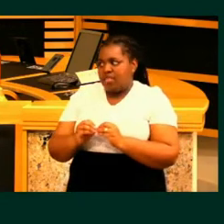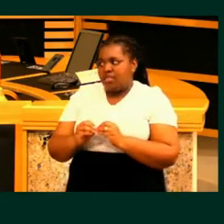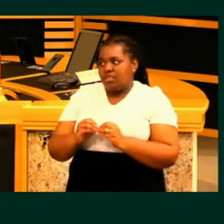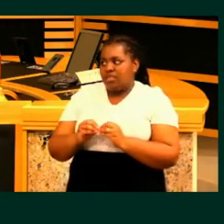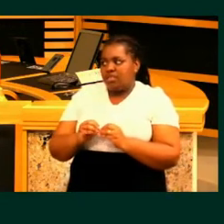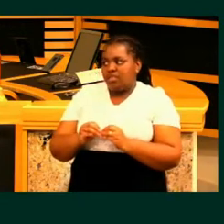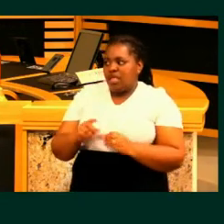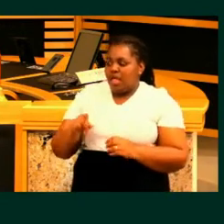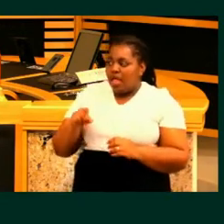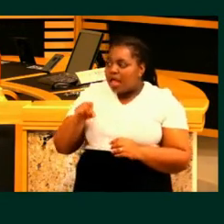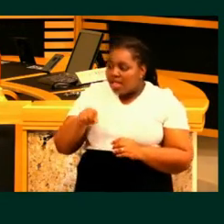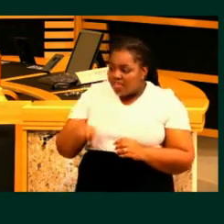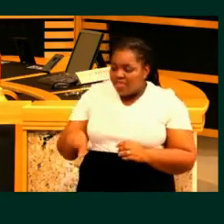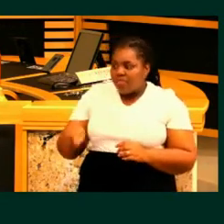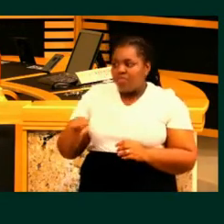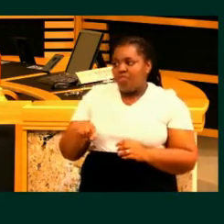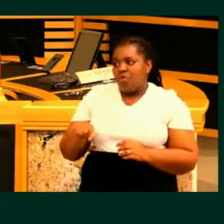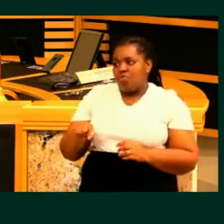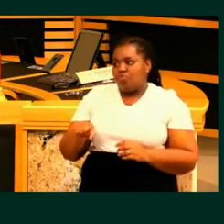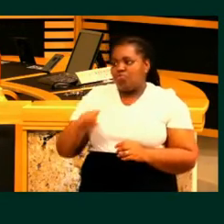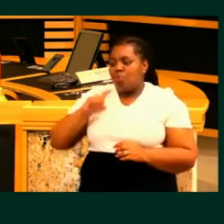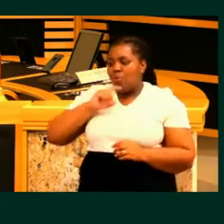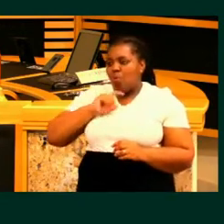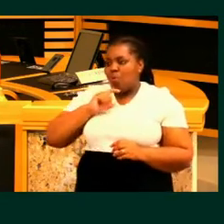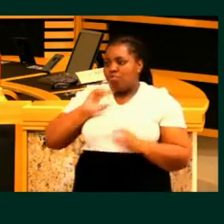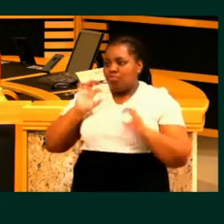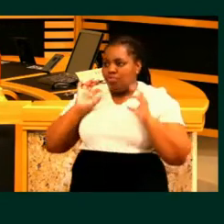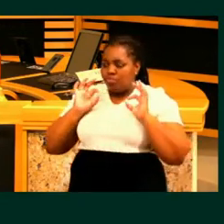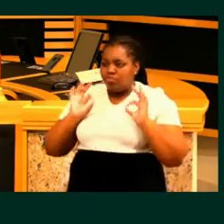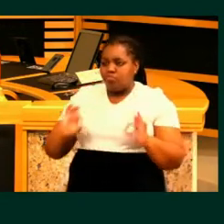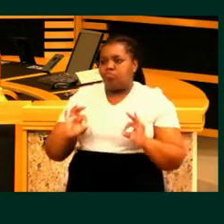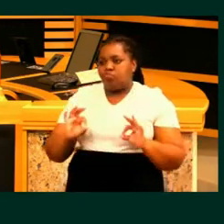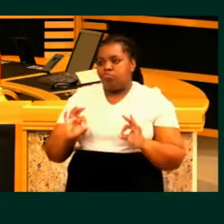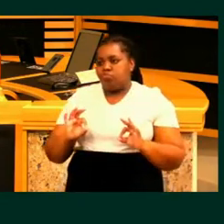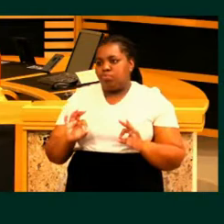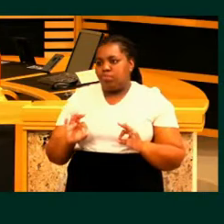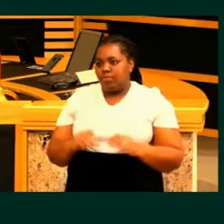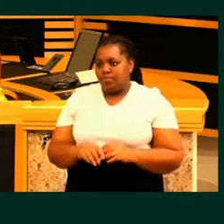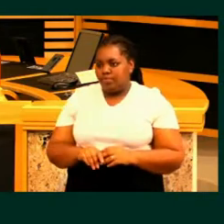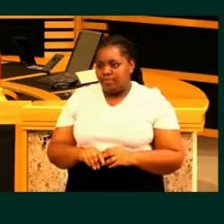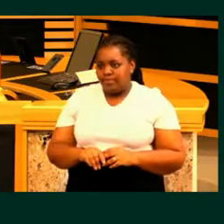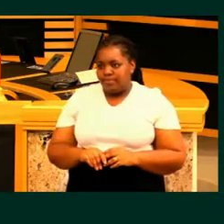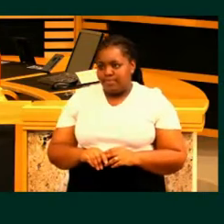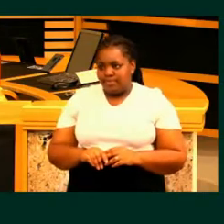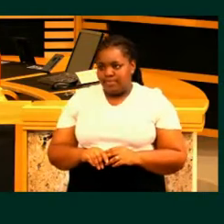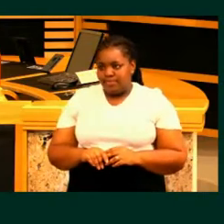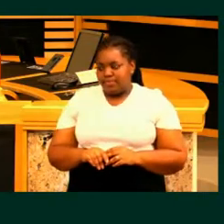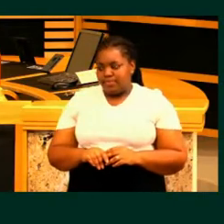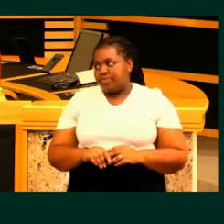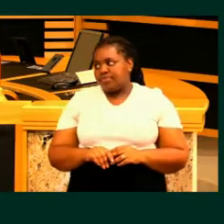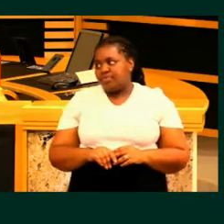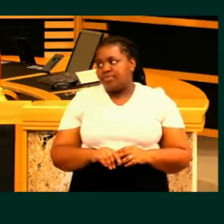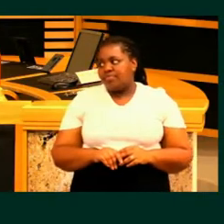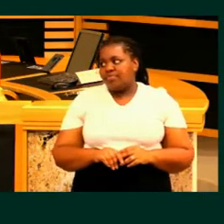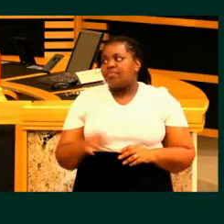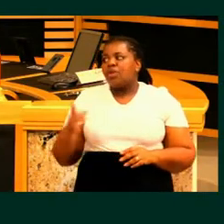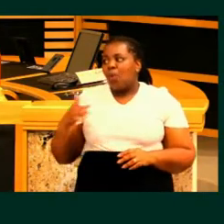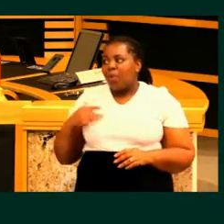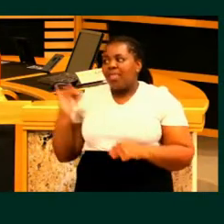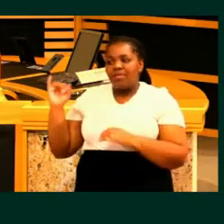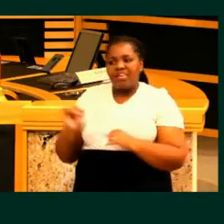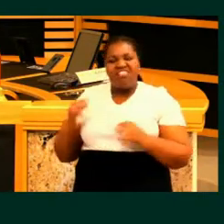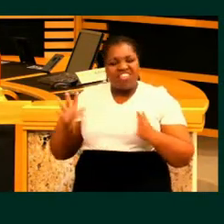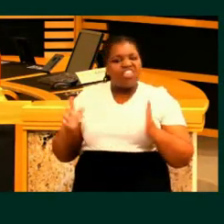repairs to a user friendly app we have even introducing